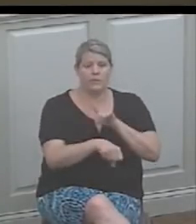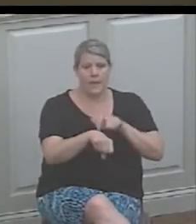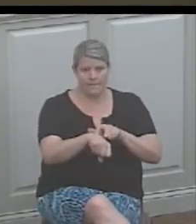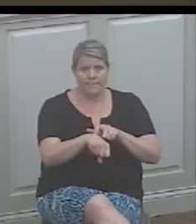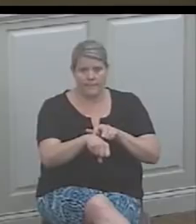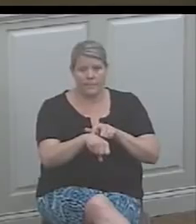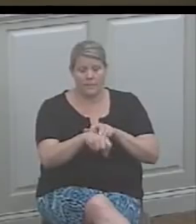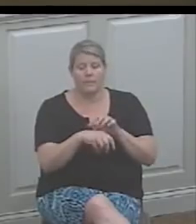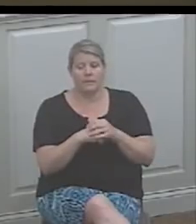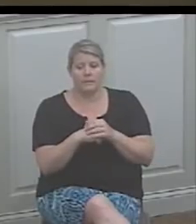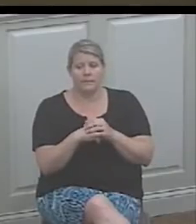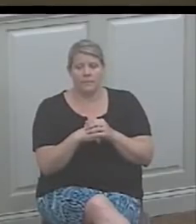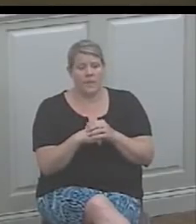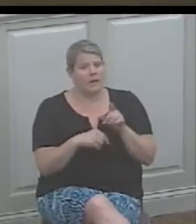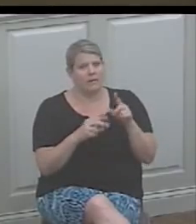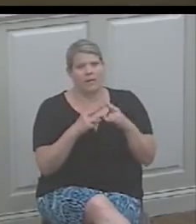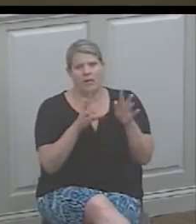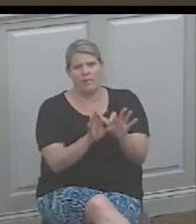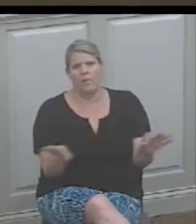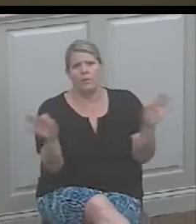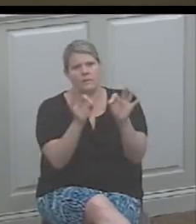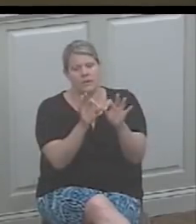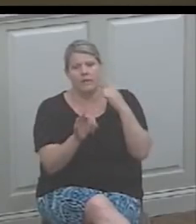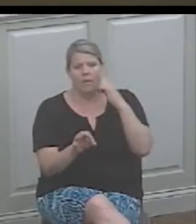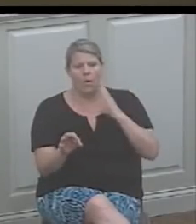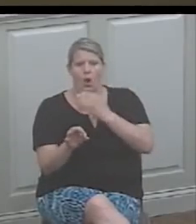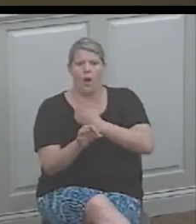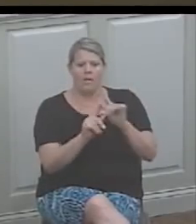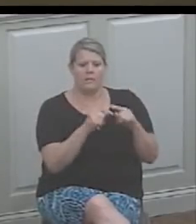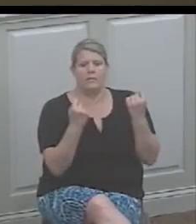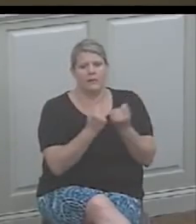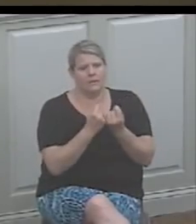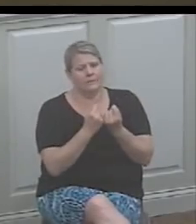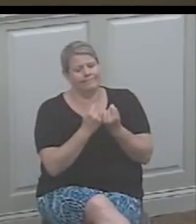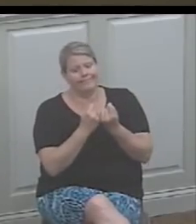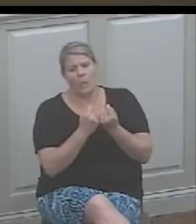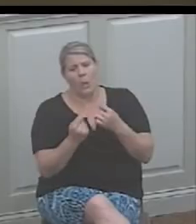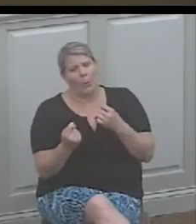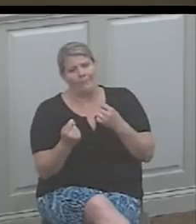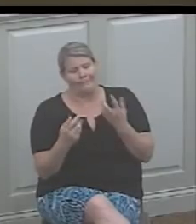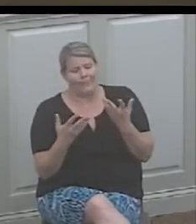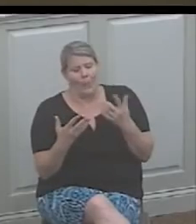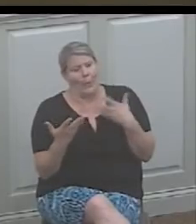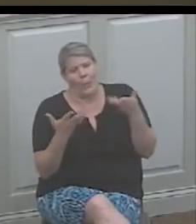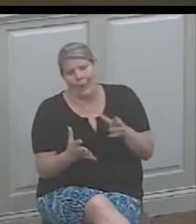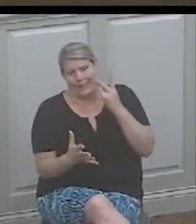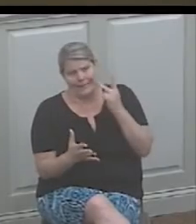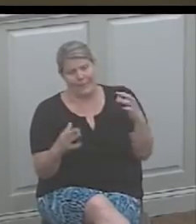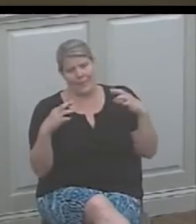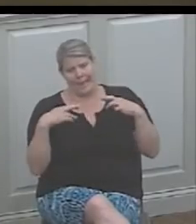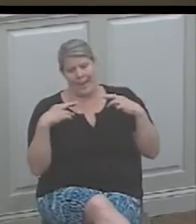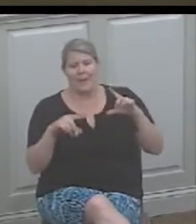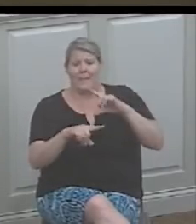been a really big asset, and we hate to see him retire, but things happen, and he goes on